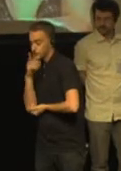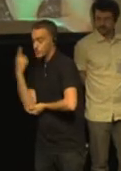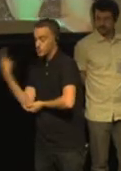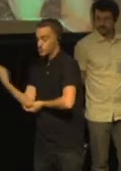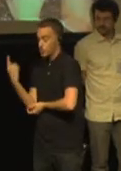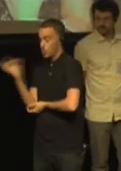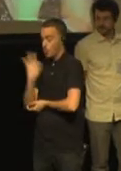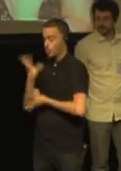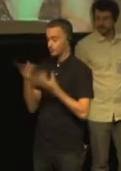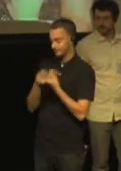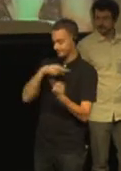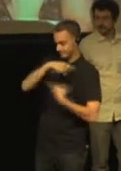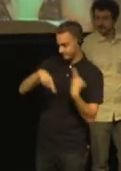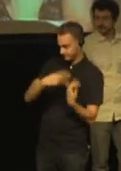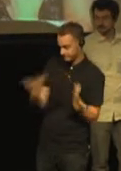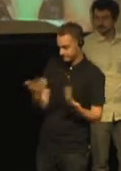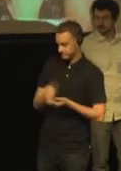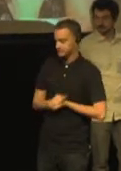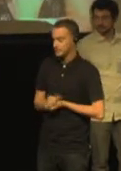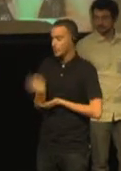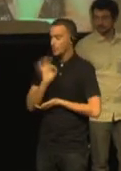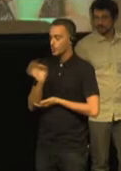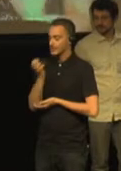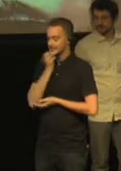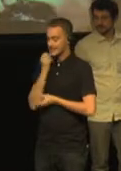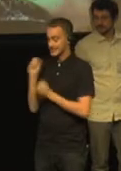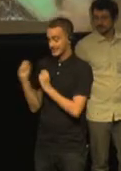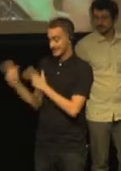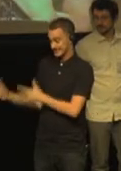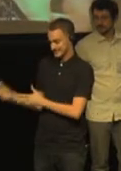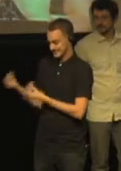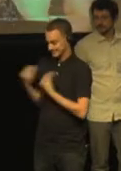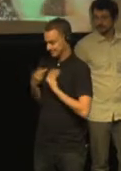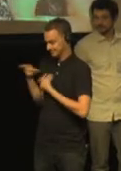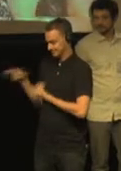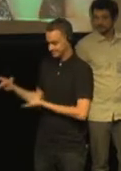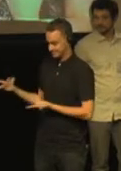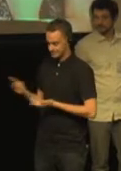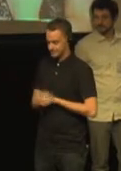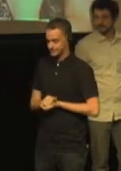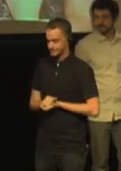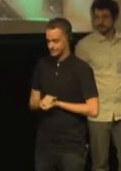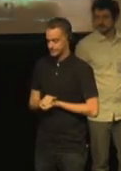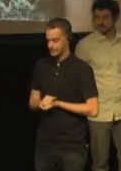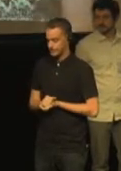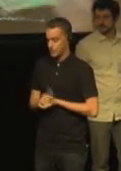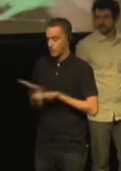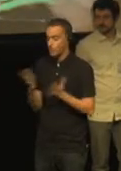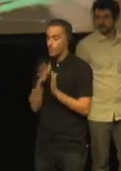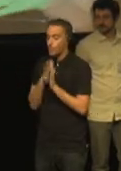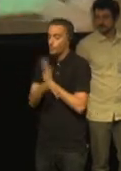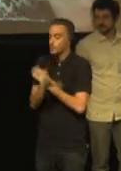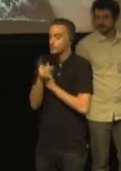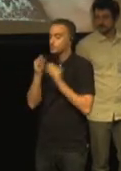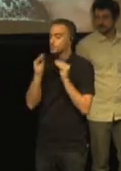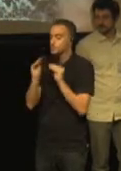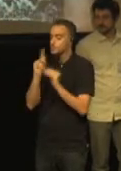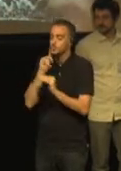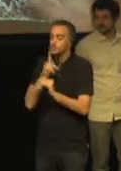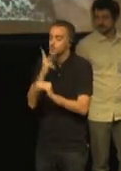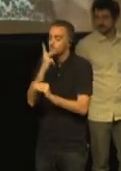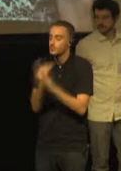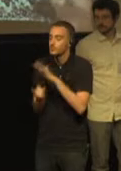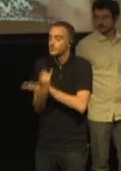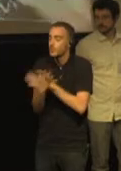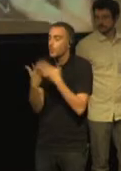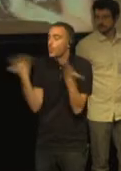or in perhaps a residential service, and what the cause of their deafblindness is, and whether or not they're working. Those